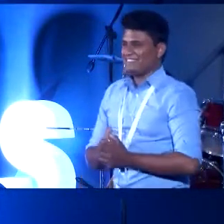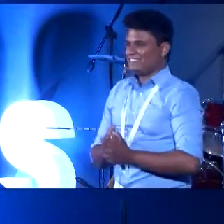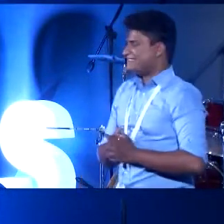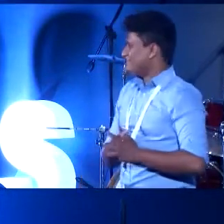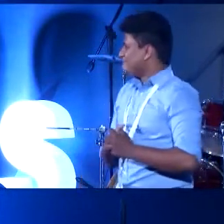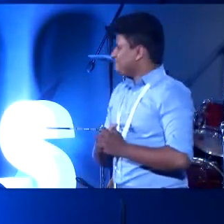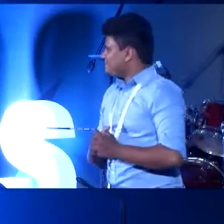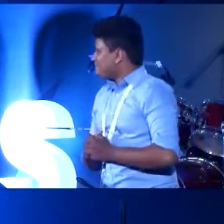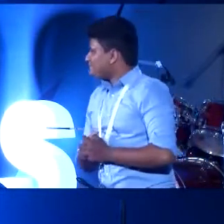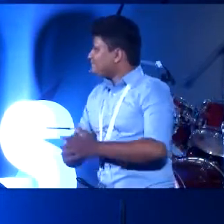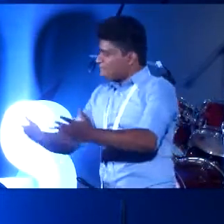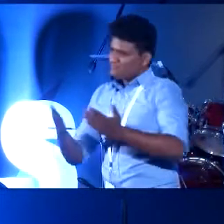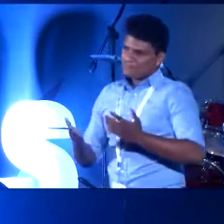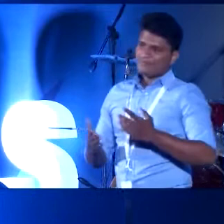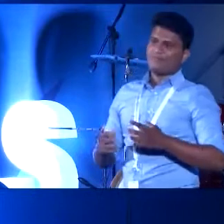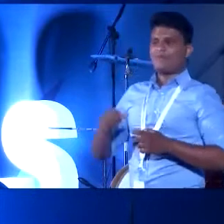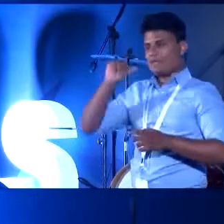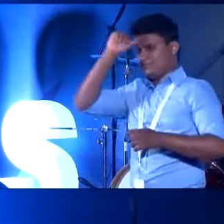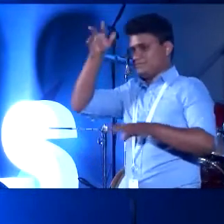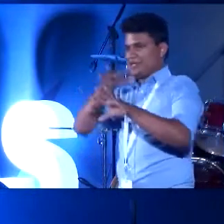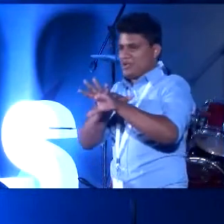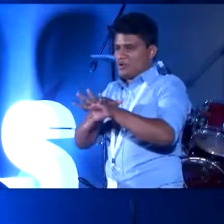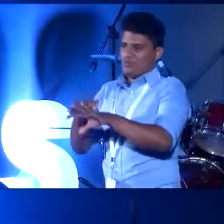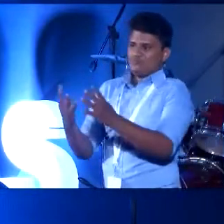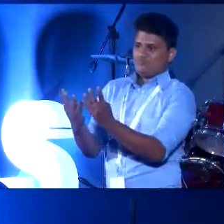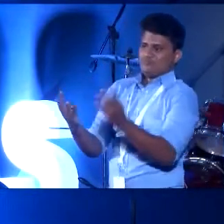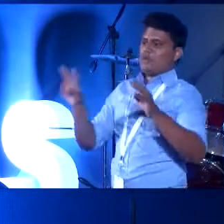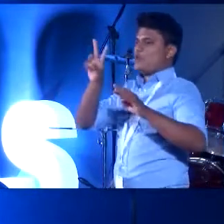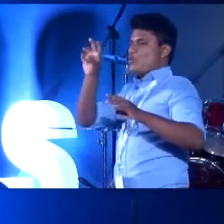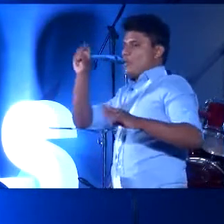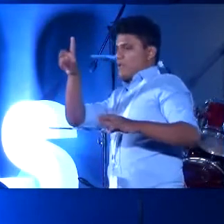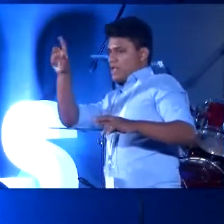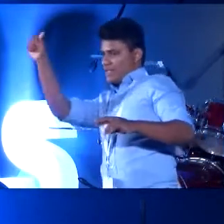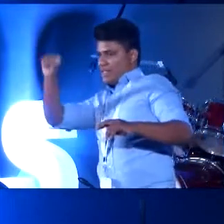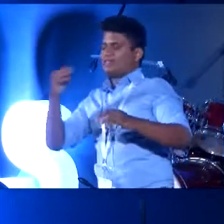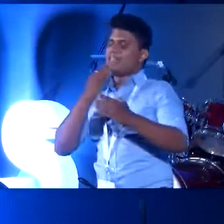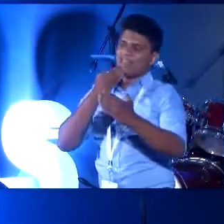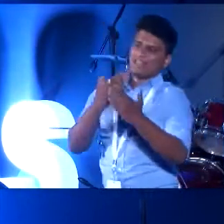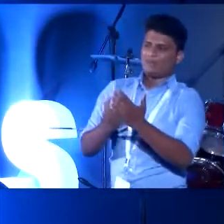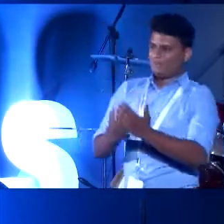Welcome to India Inclusion Summit 2016. Thank you.